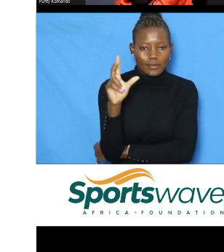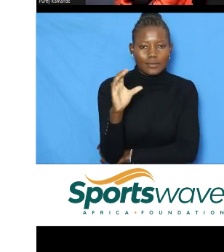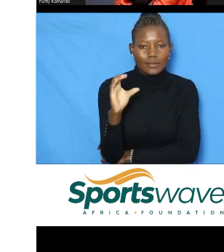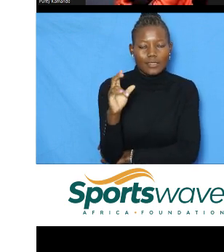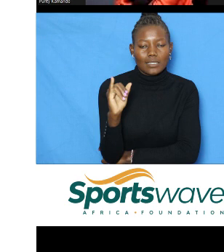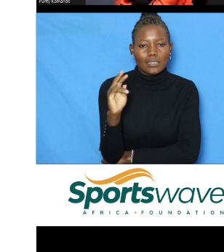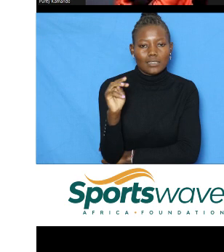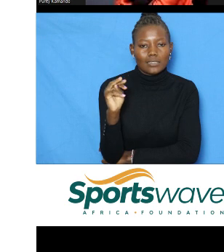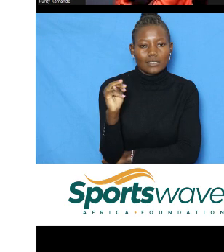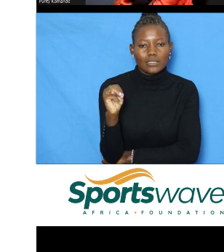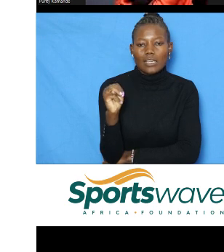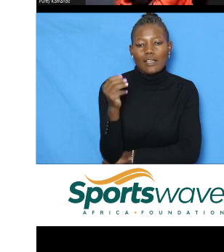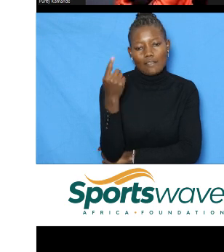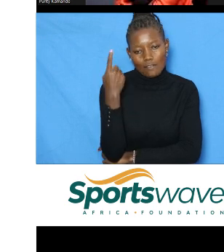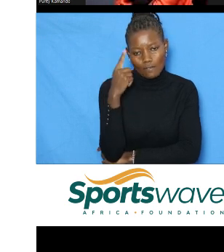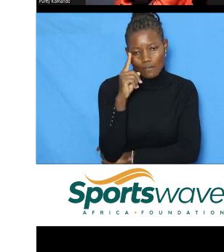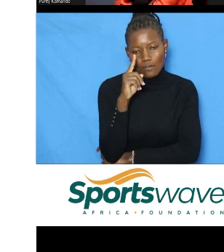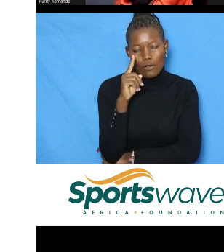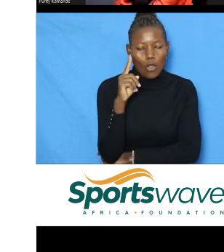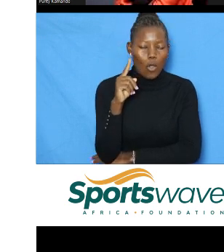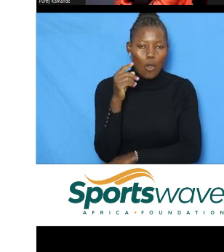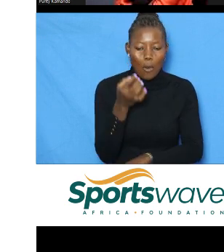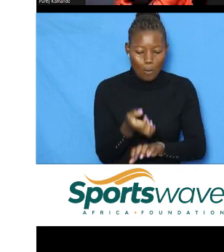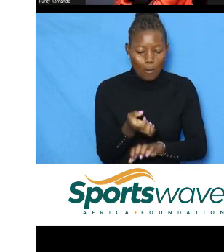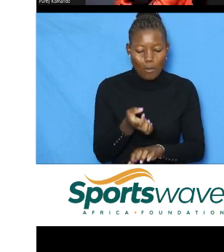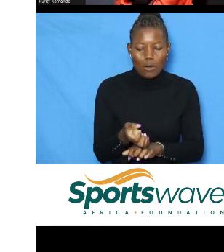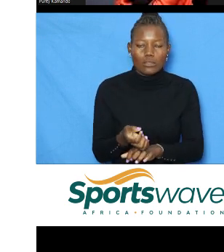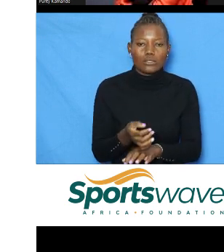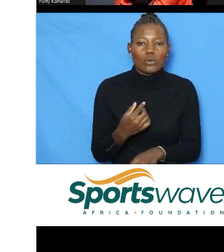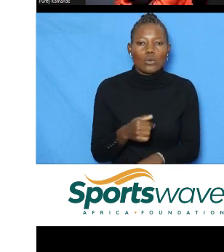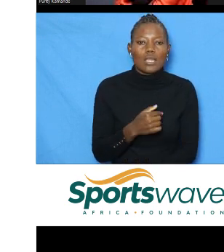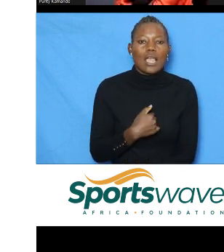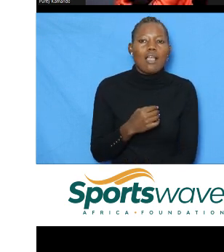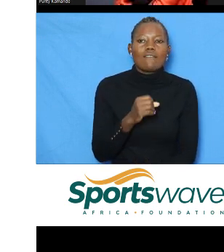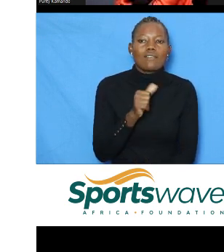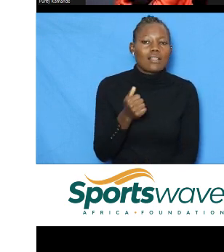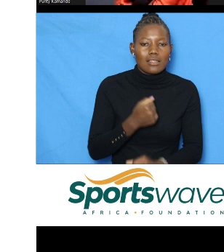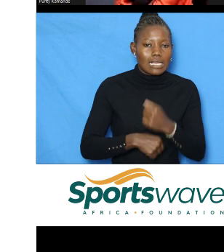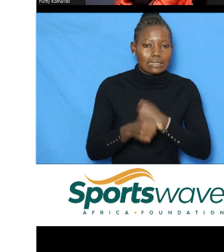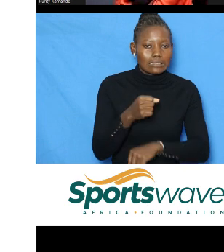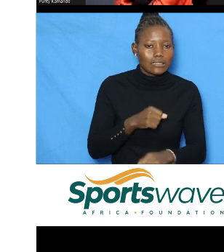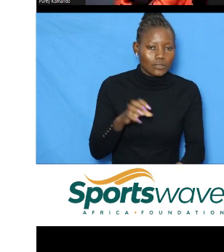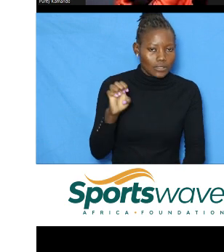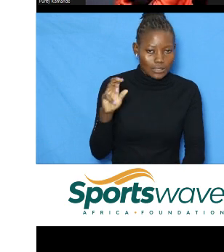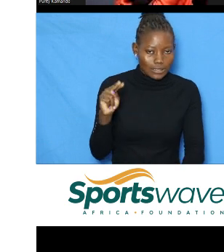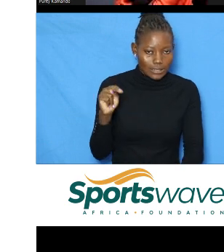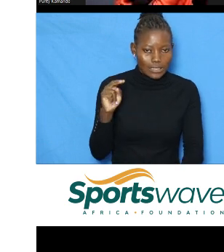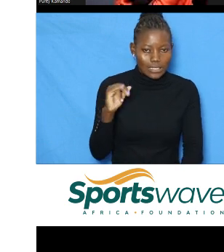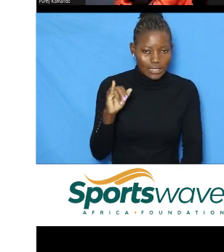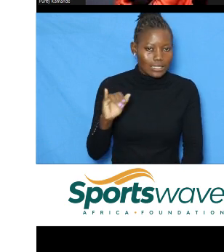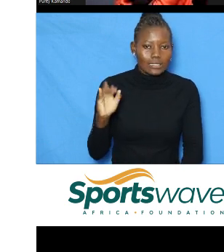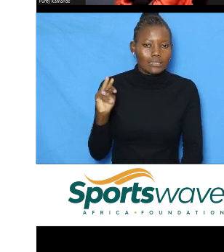health, for normal enzyme activity. There are some activities at the enzyme level that cannot take place in the absence of